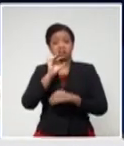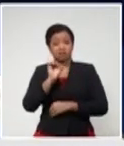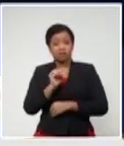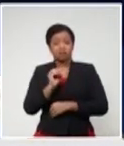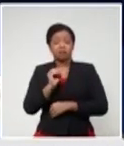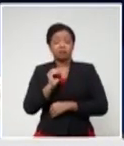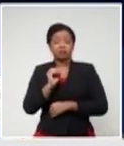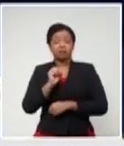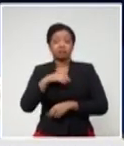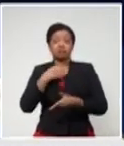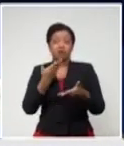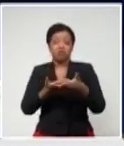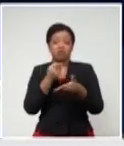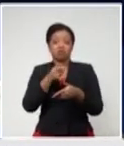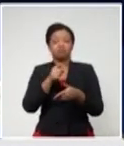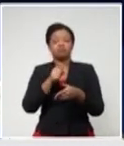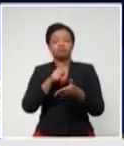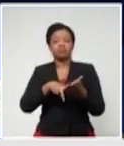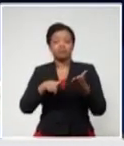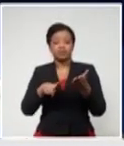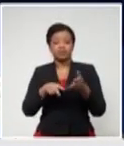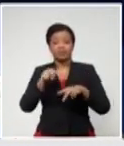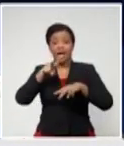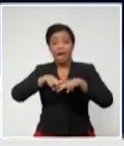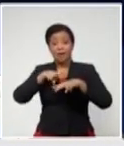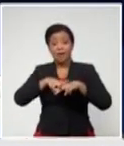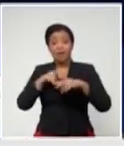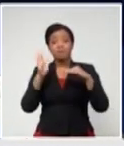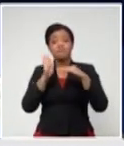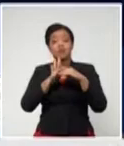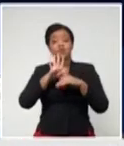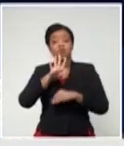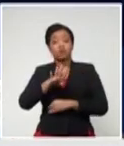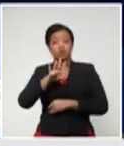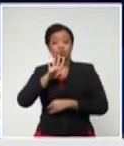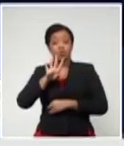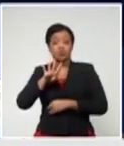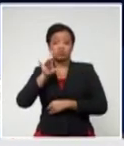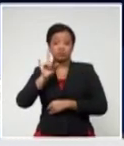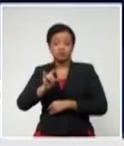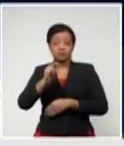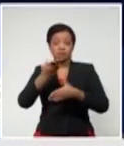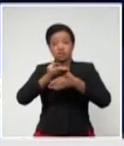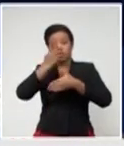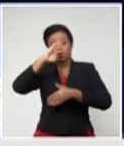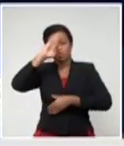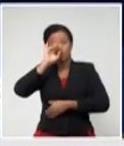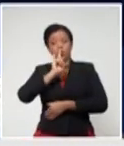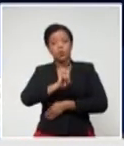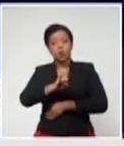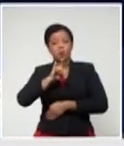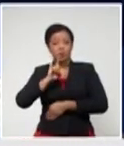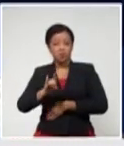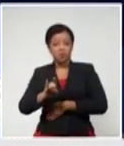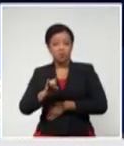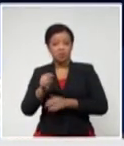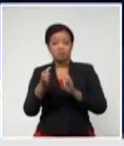1,449 from Havana, 99 from Santiago de Cuba, 63 from